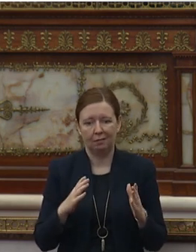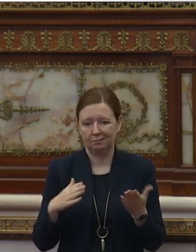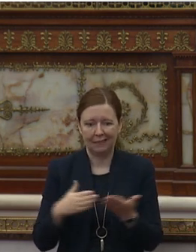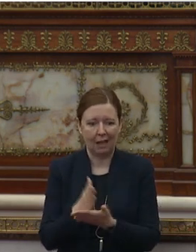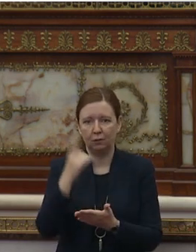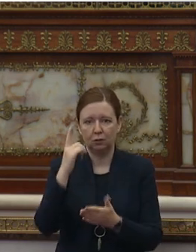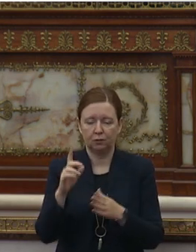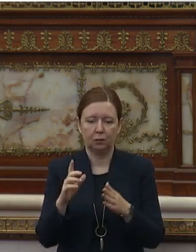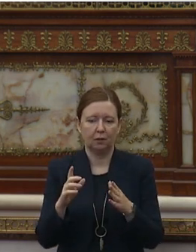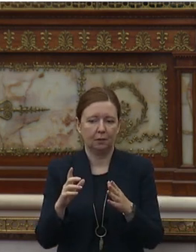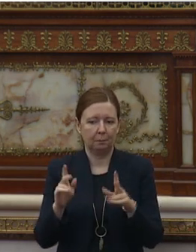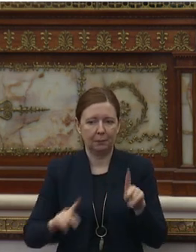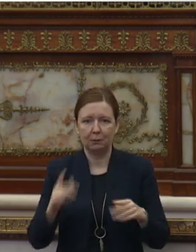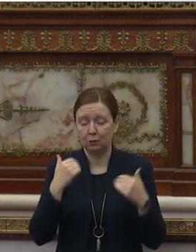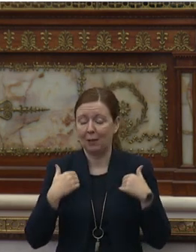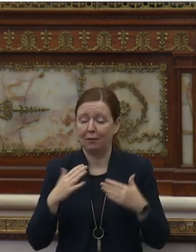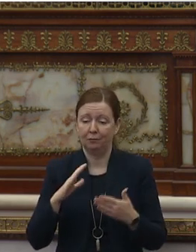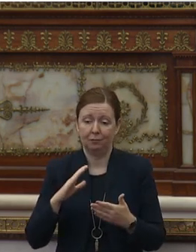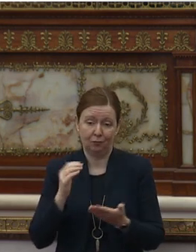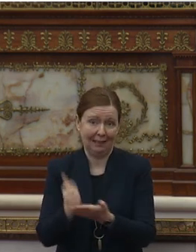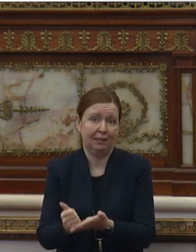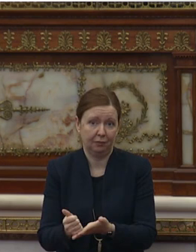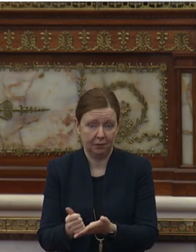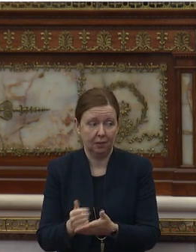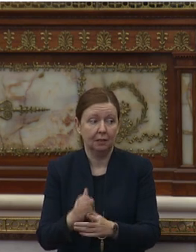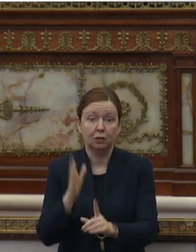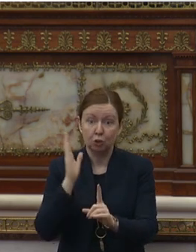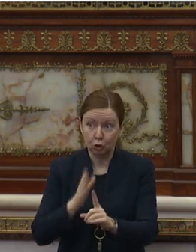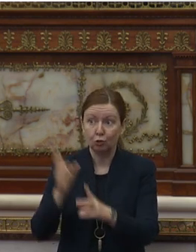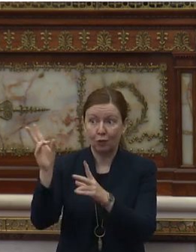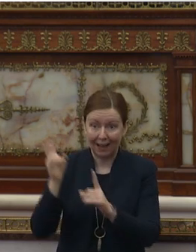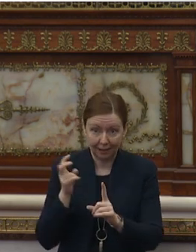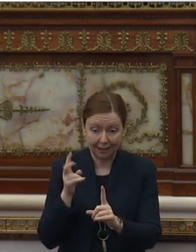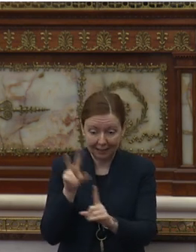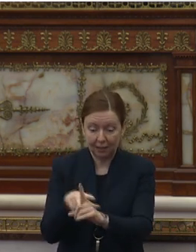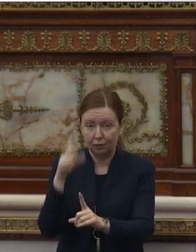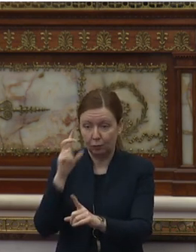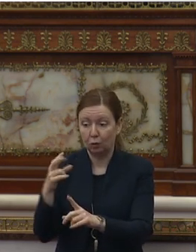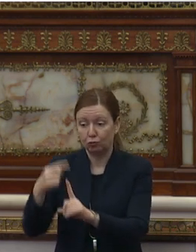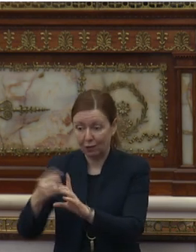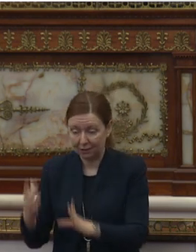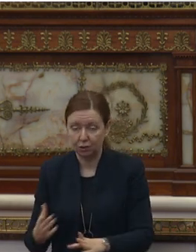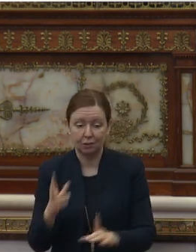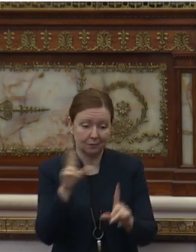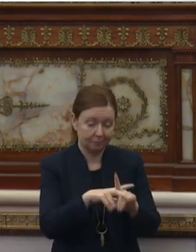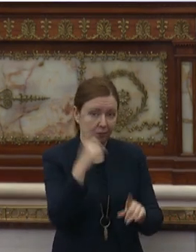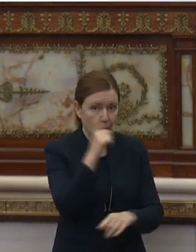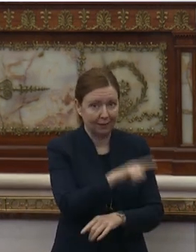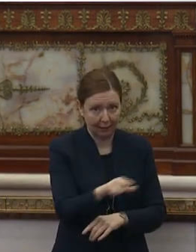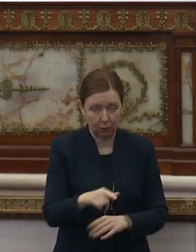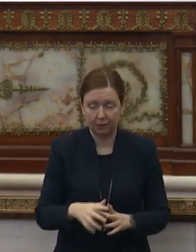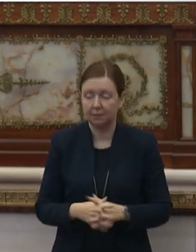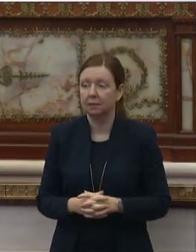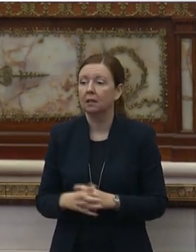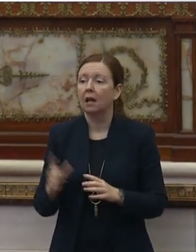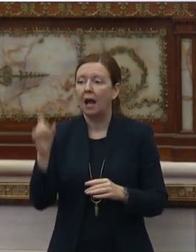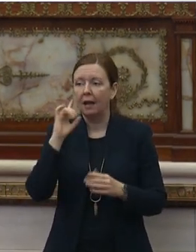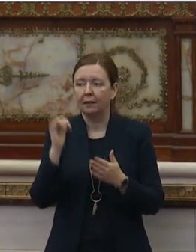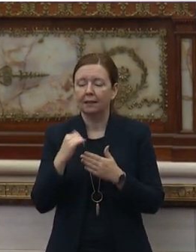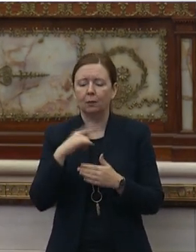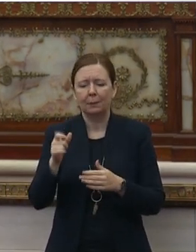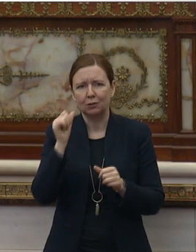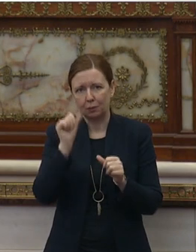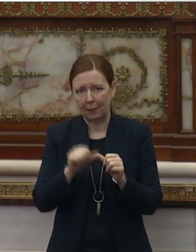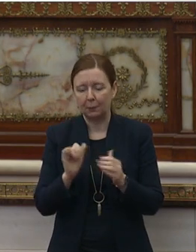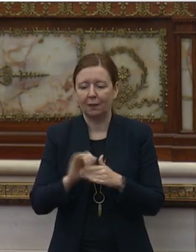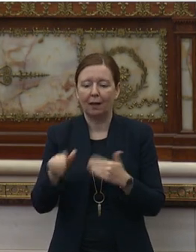individuals to have relief directly for renters and directly for landlords. I think we must